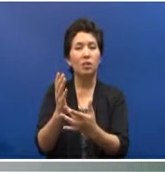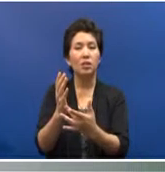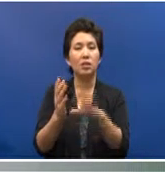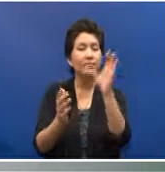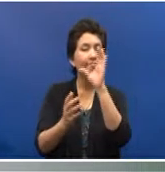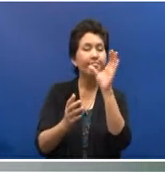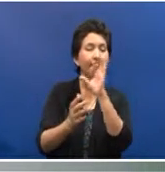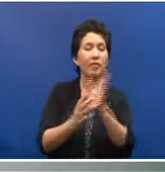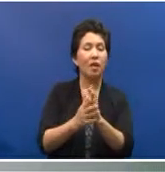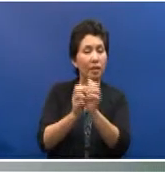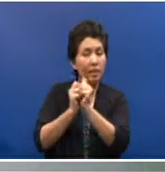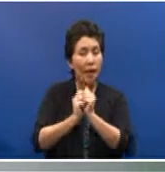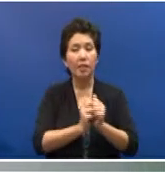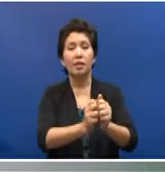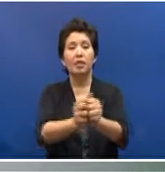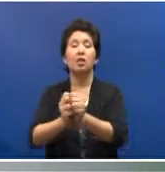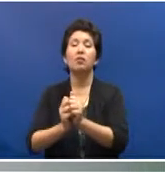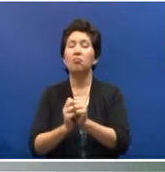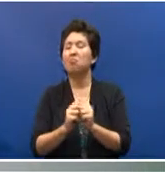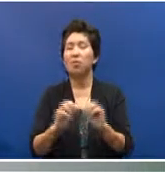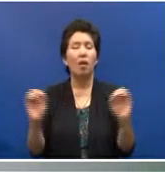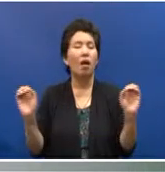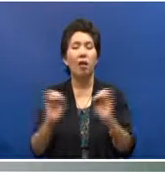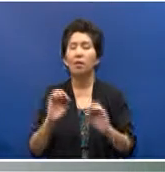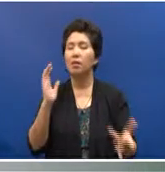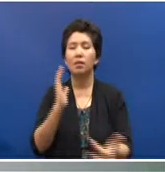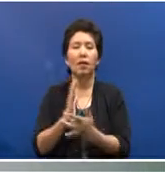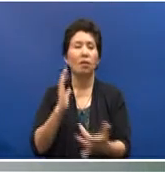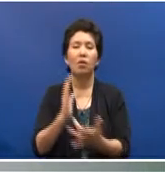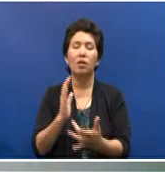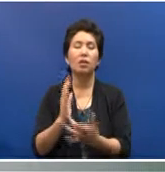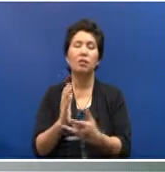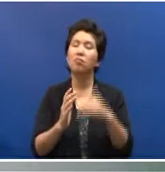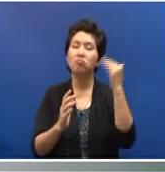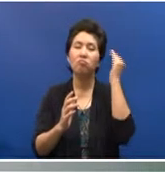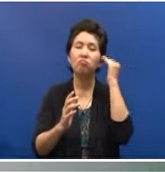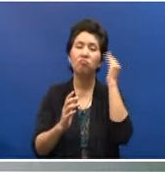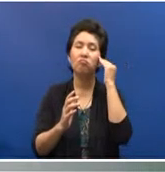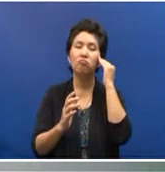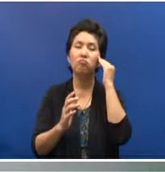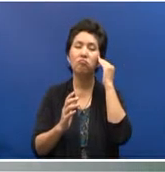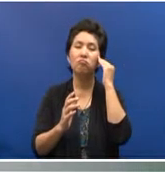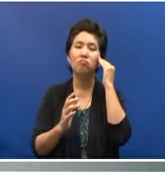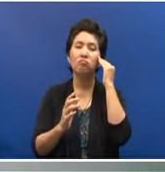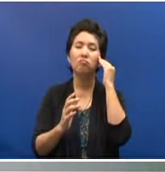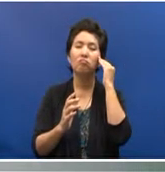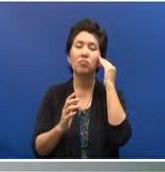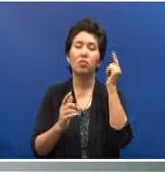hunters and gatherers do not have the technology, okay, nor the inclination to